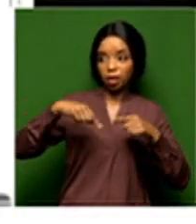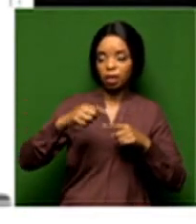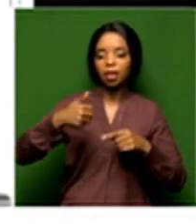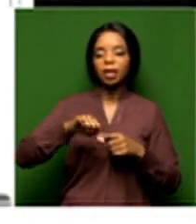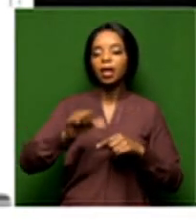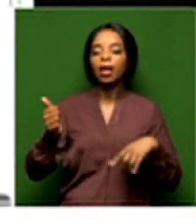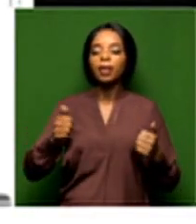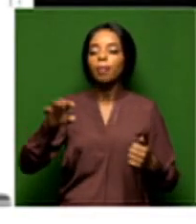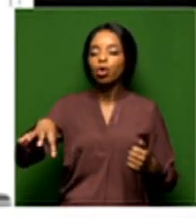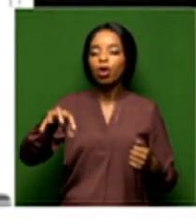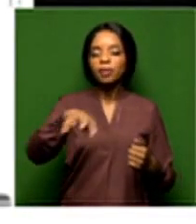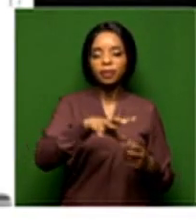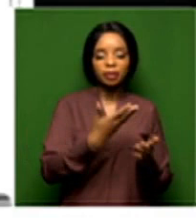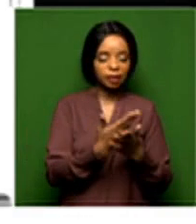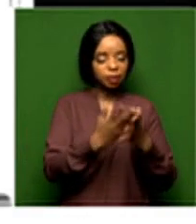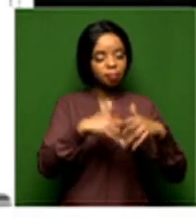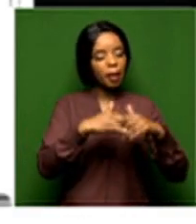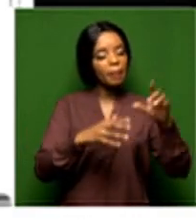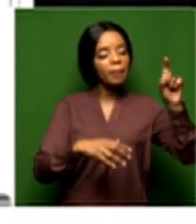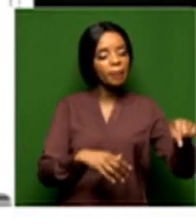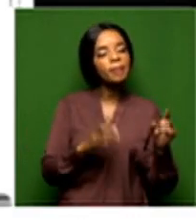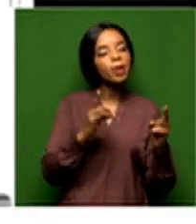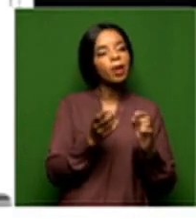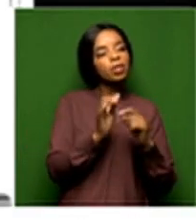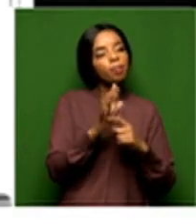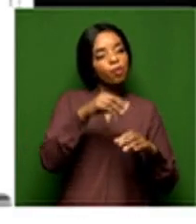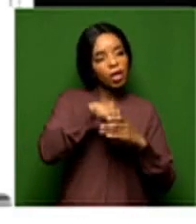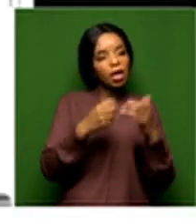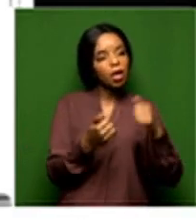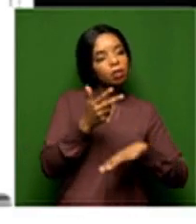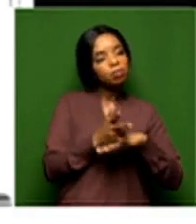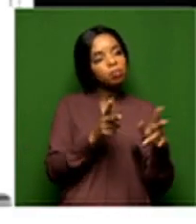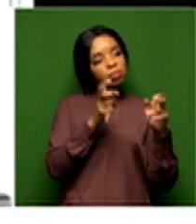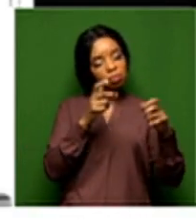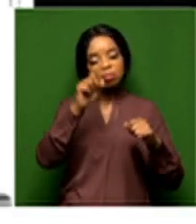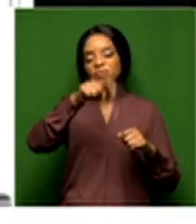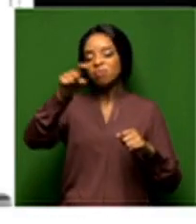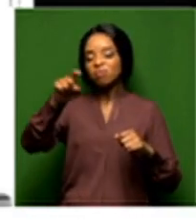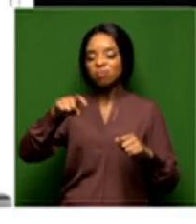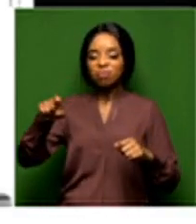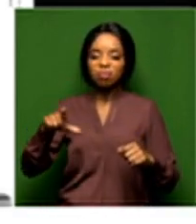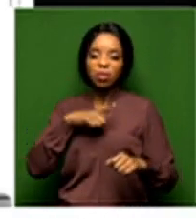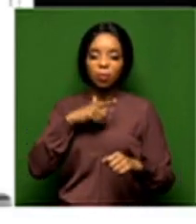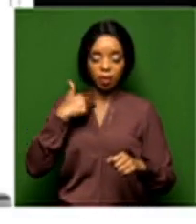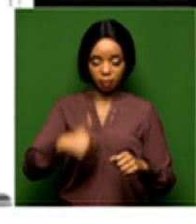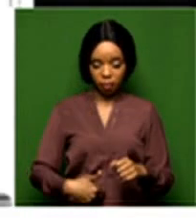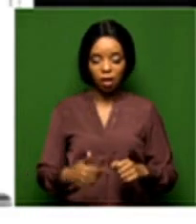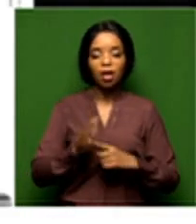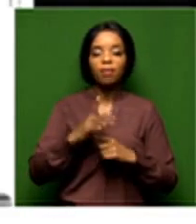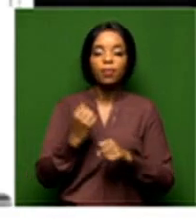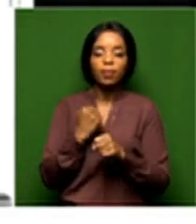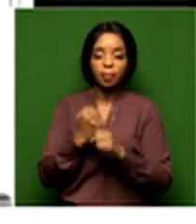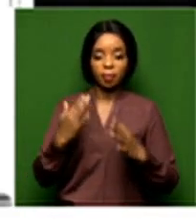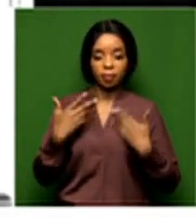an opportunity to have the drive-thru experience, you know, because I, as an entrepreneur and a filmmaker, I went through 6 months of